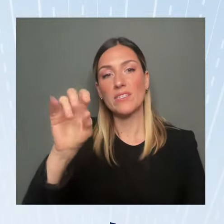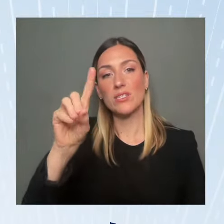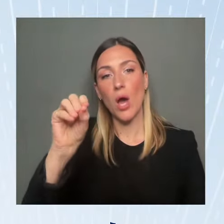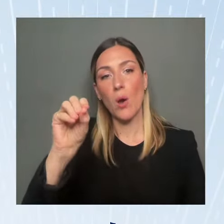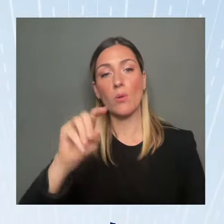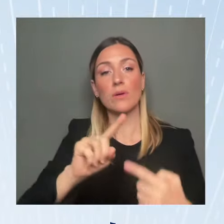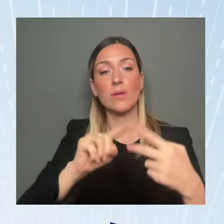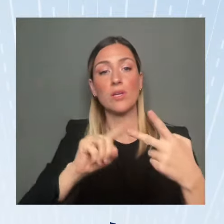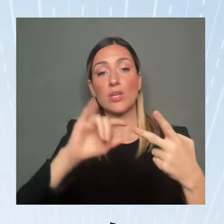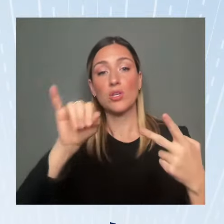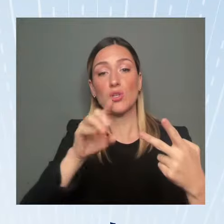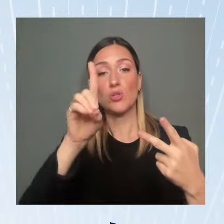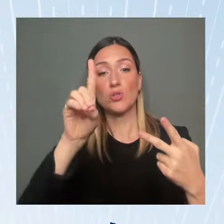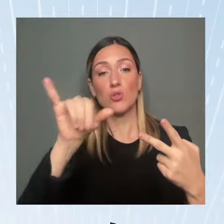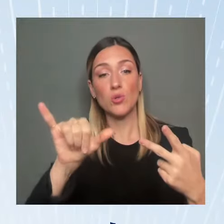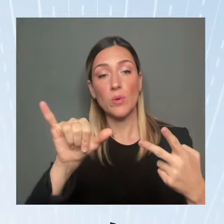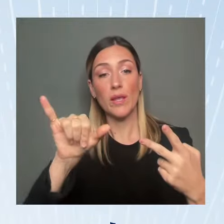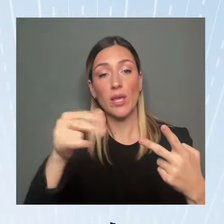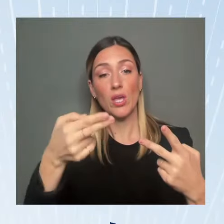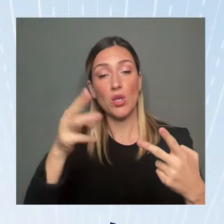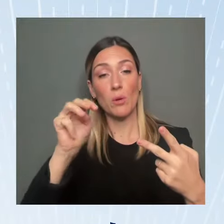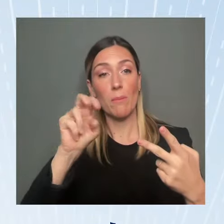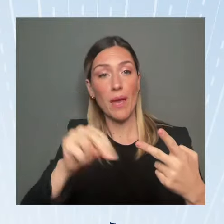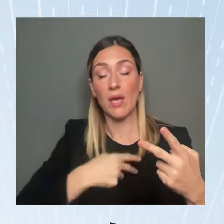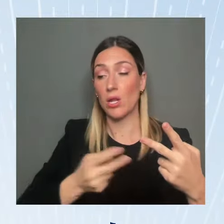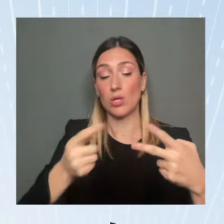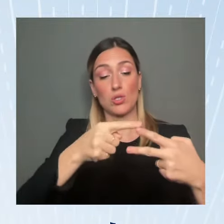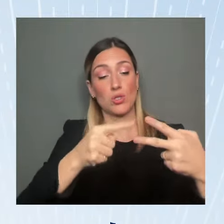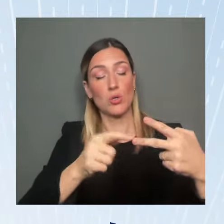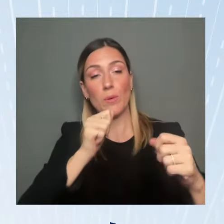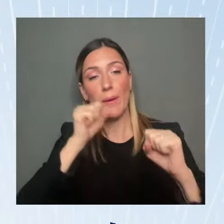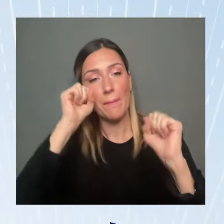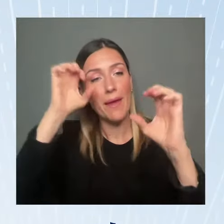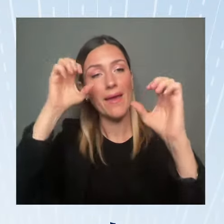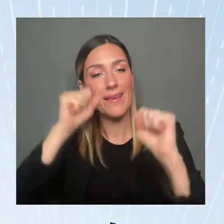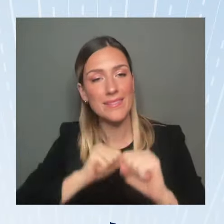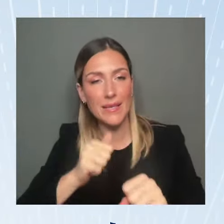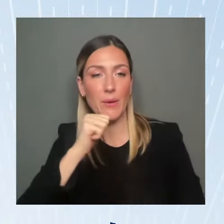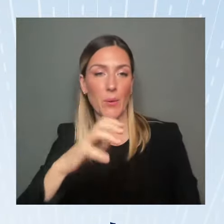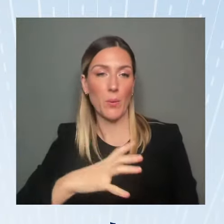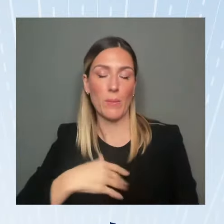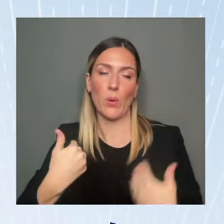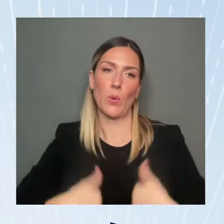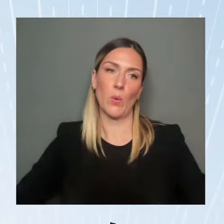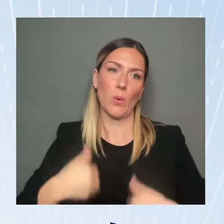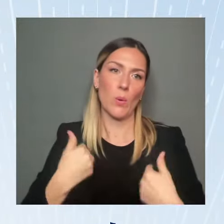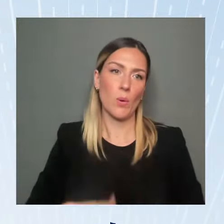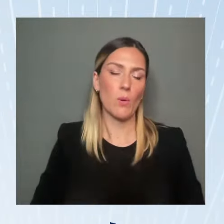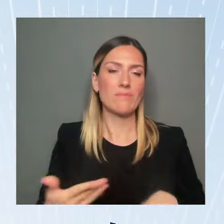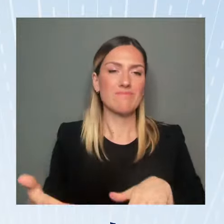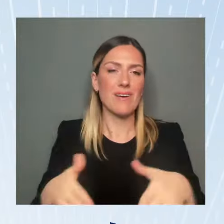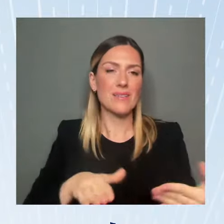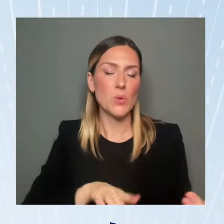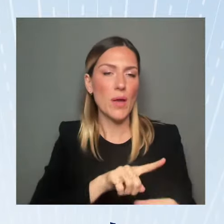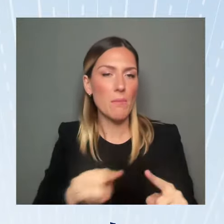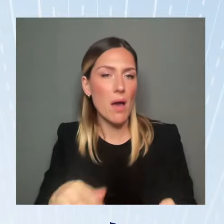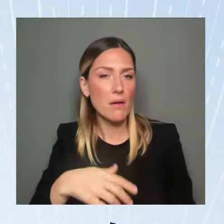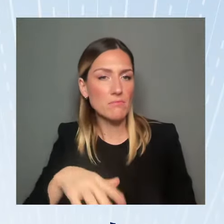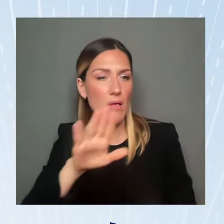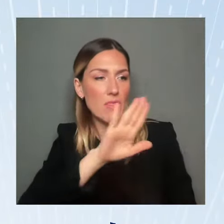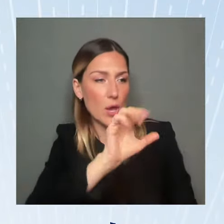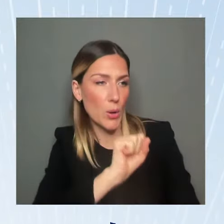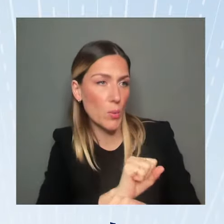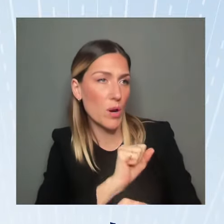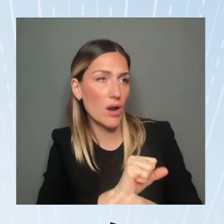ladies who are no longer with us, but I feel that I helped, along with so many of us in this room, carry on their work, and they taught me about what it